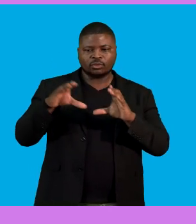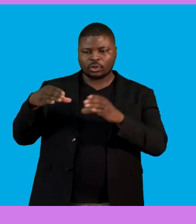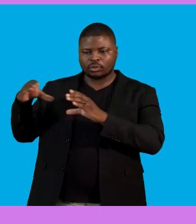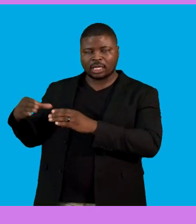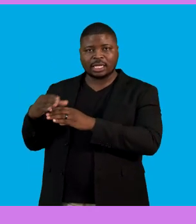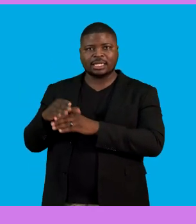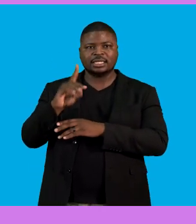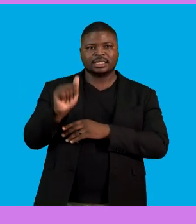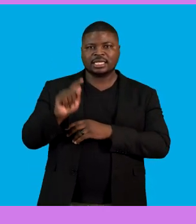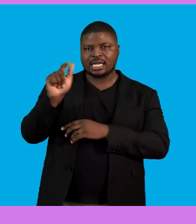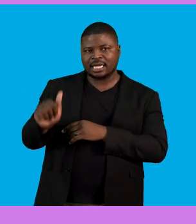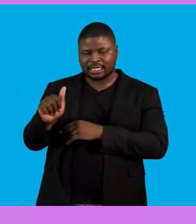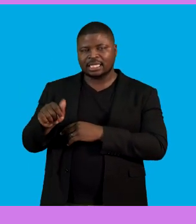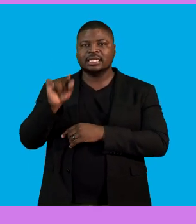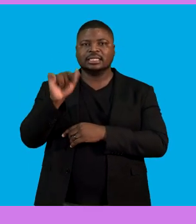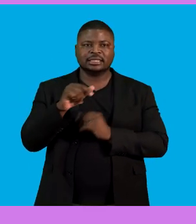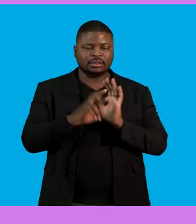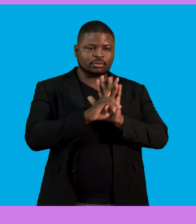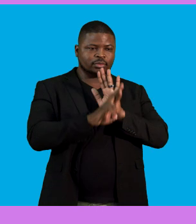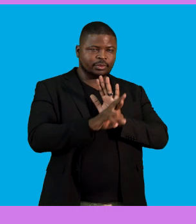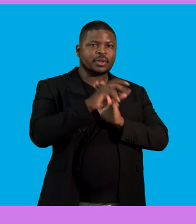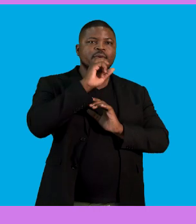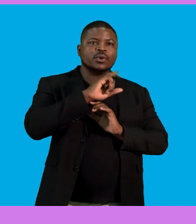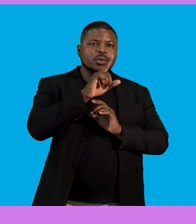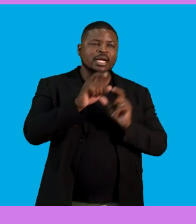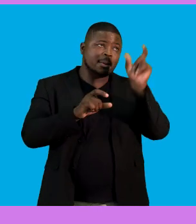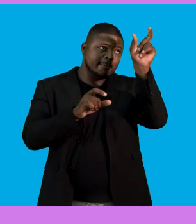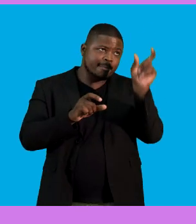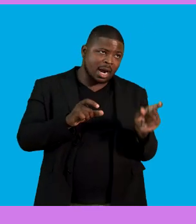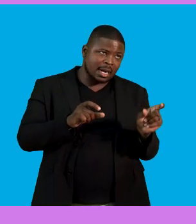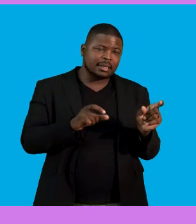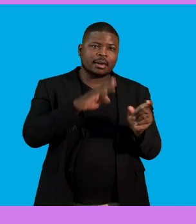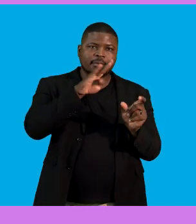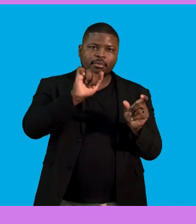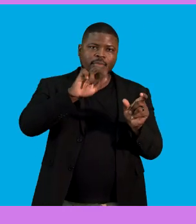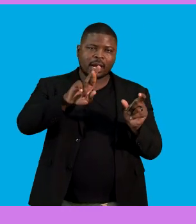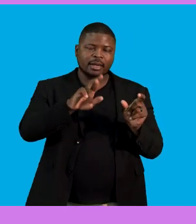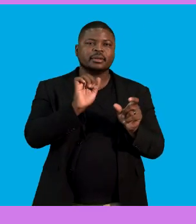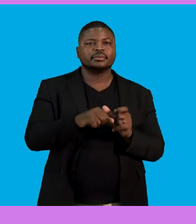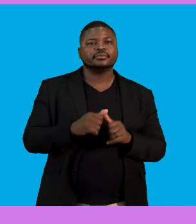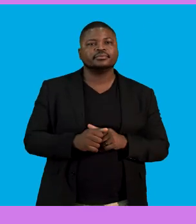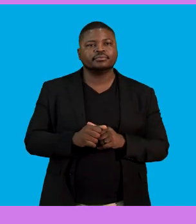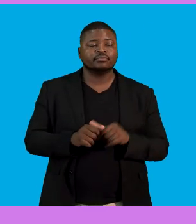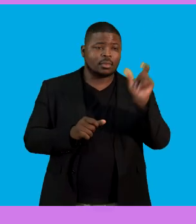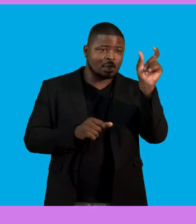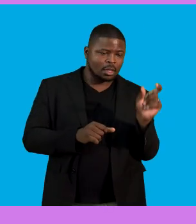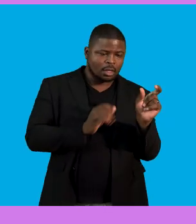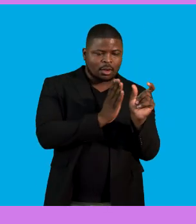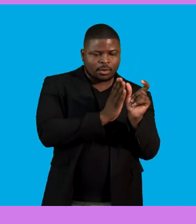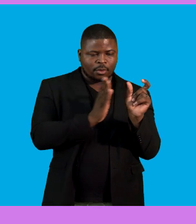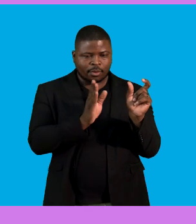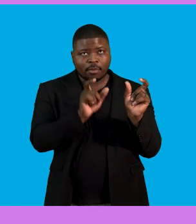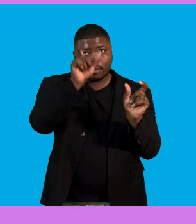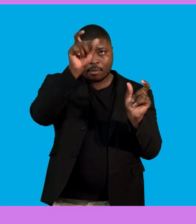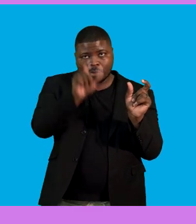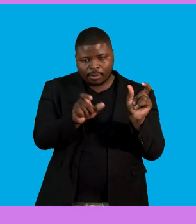categorical data where the different categories are represented by bars. Then there are spaces in between the bars. So that